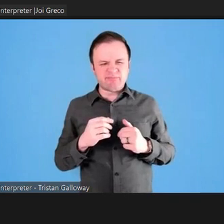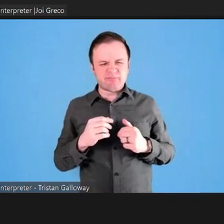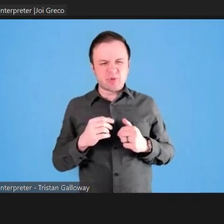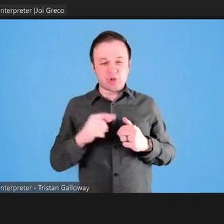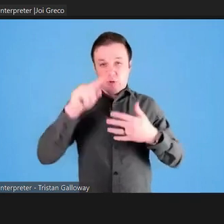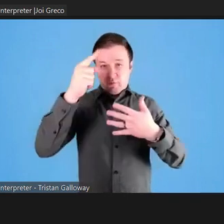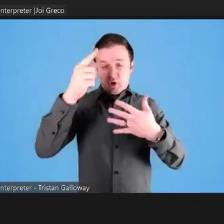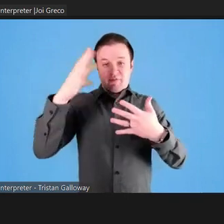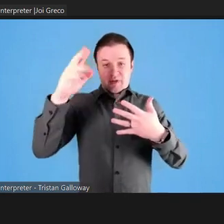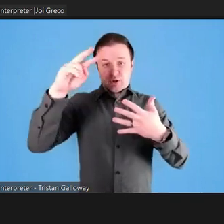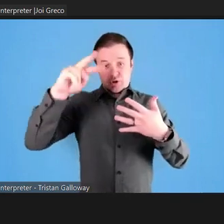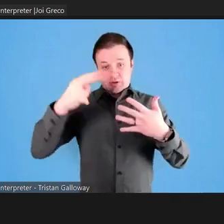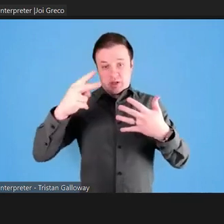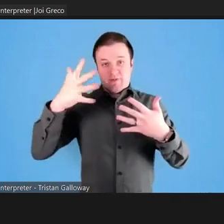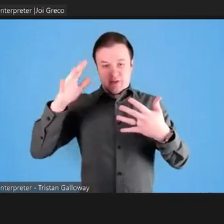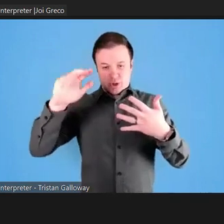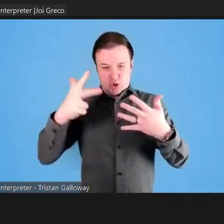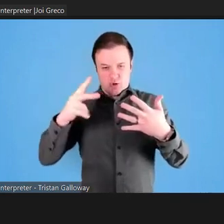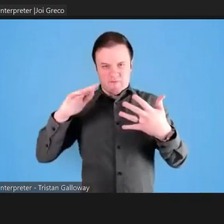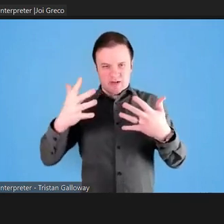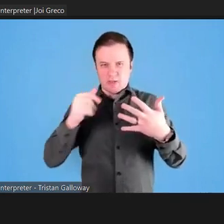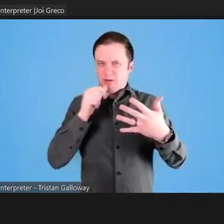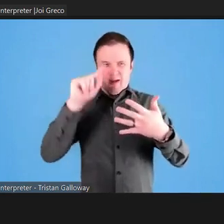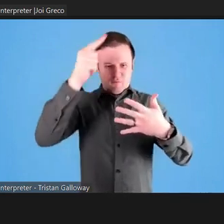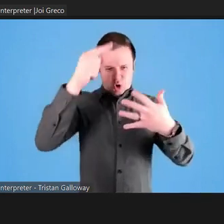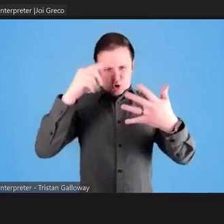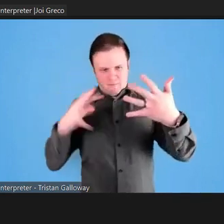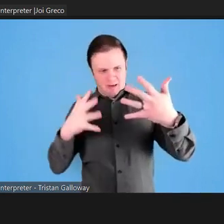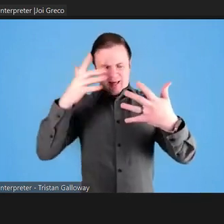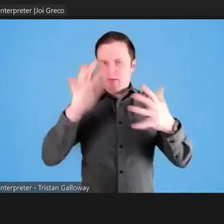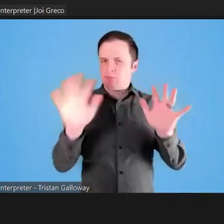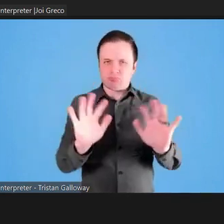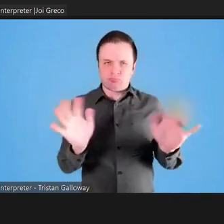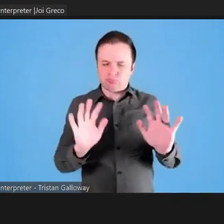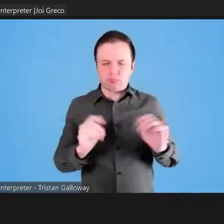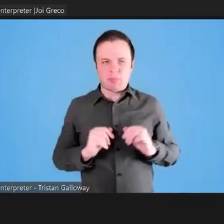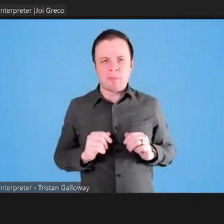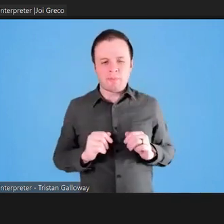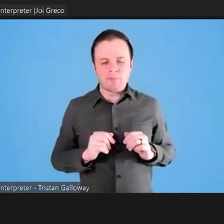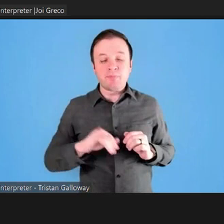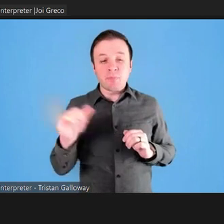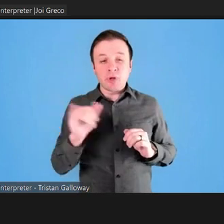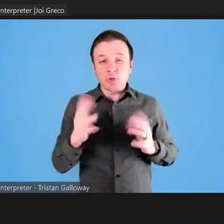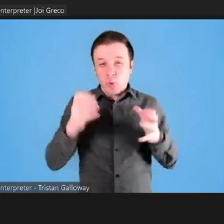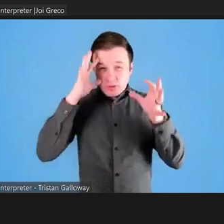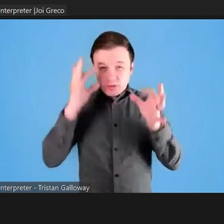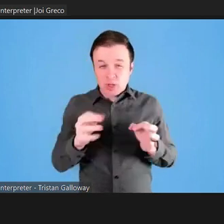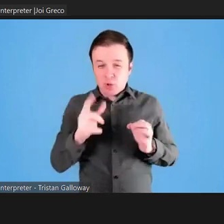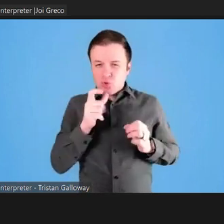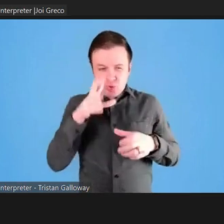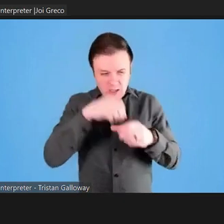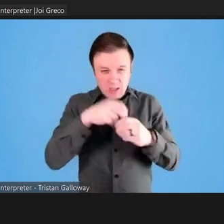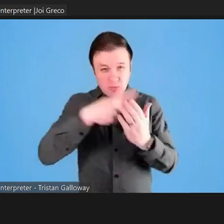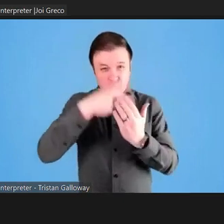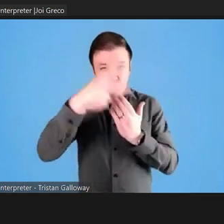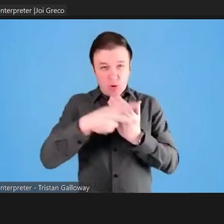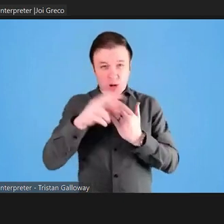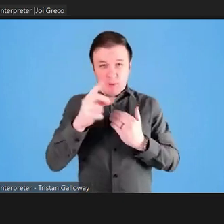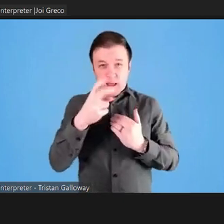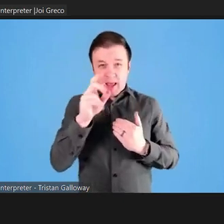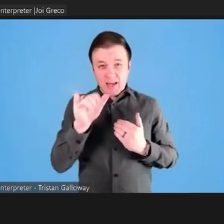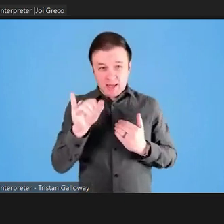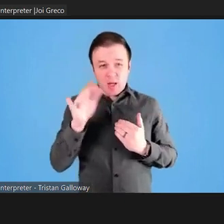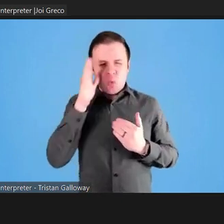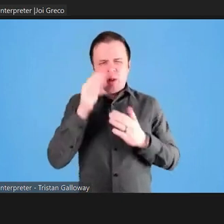one to the next to keep things moving forward. You will also want to decide whom within the EHDI program will be the lead and who will